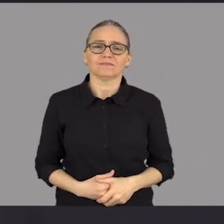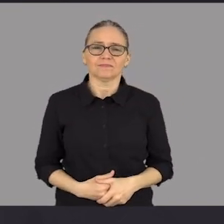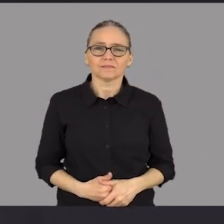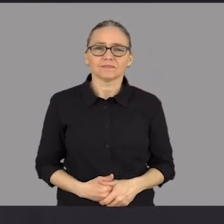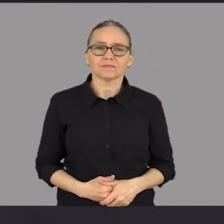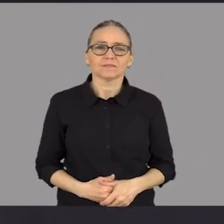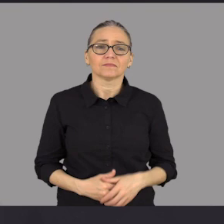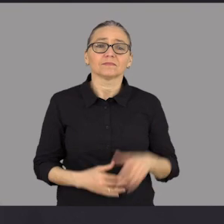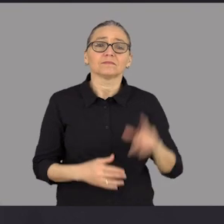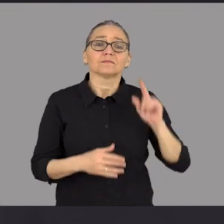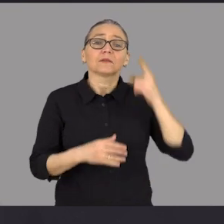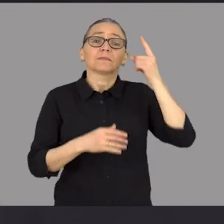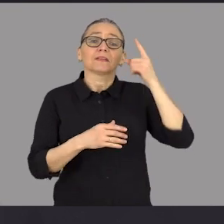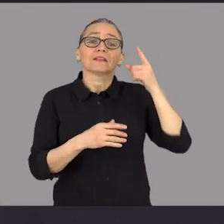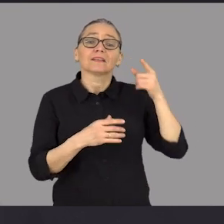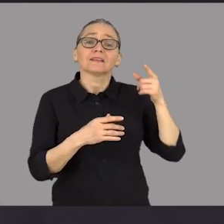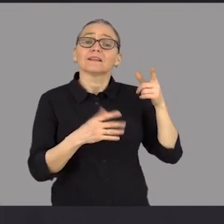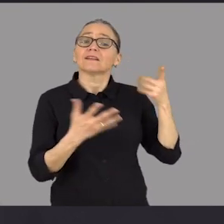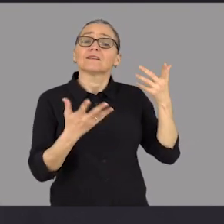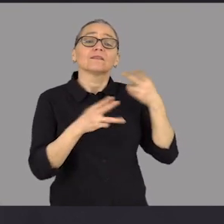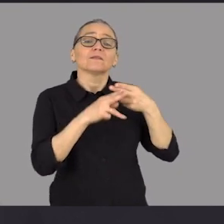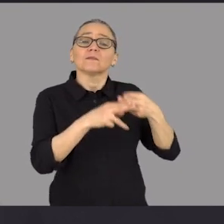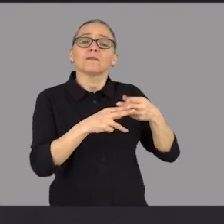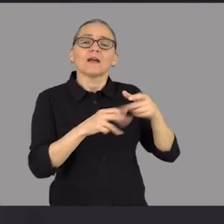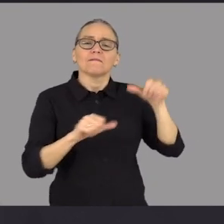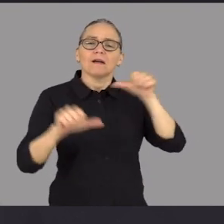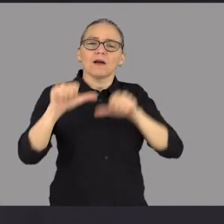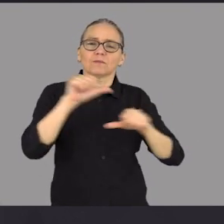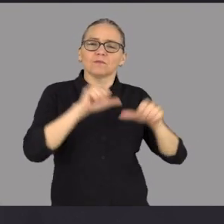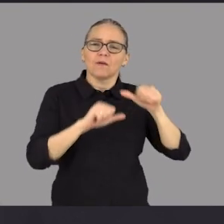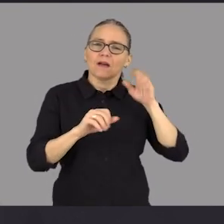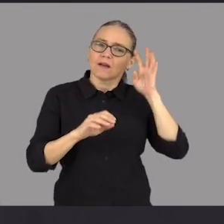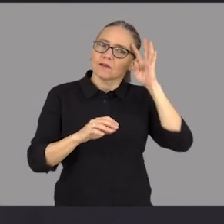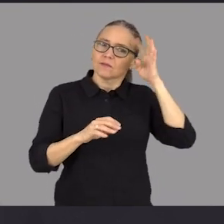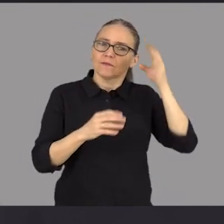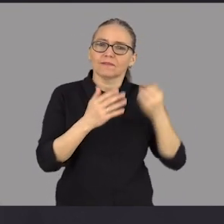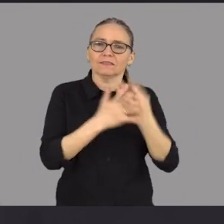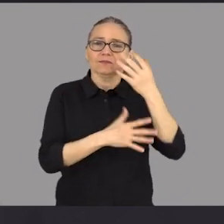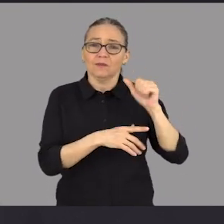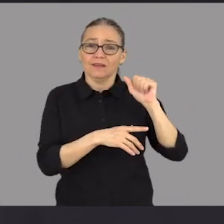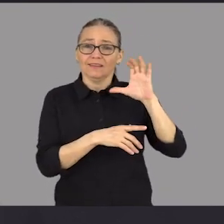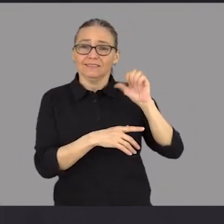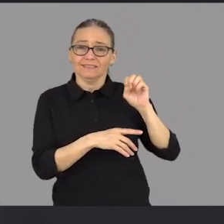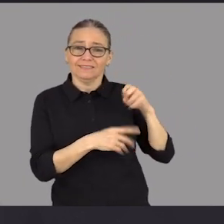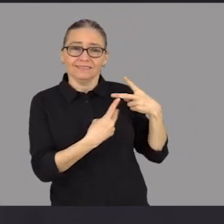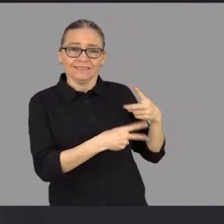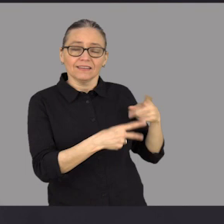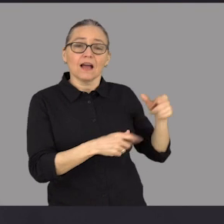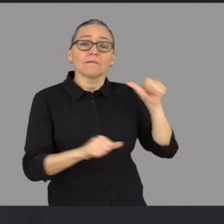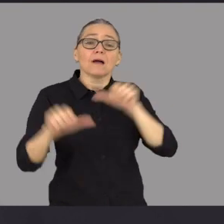There are also two CASE initiatives that can also support your inclusion journey.